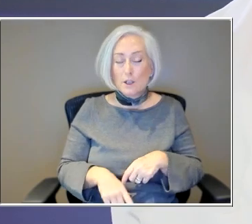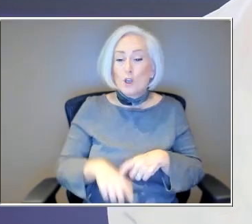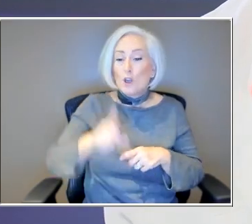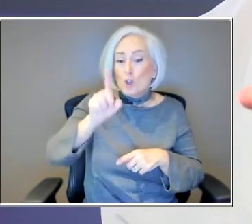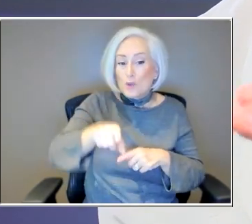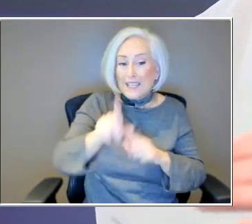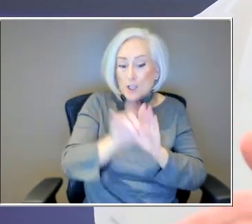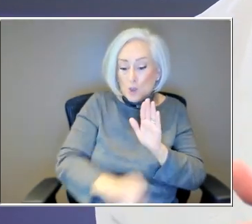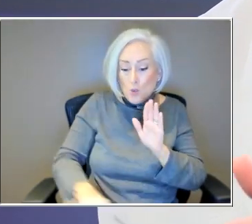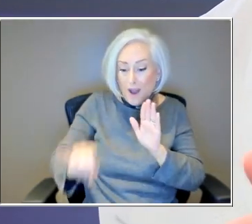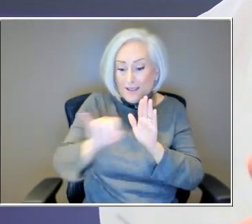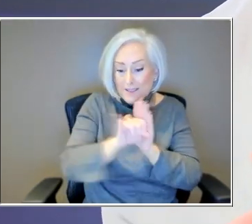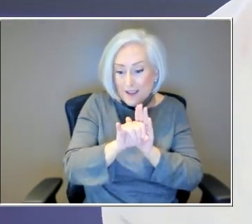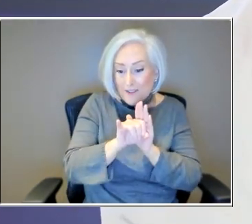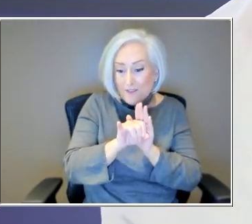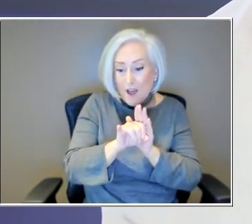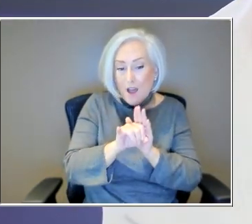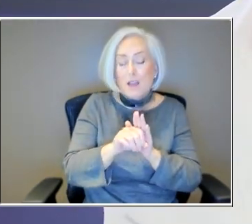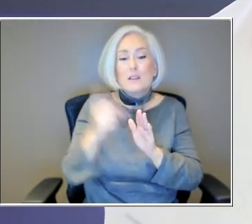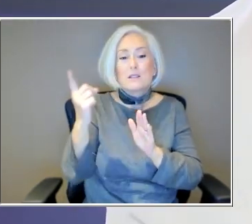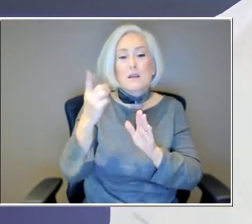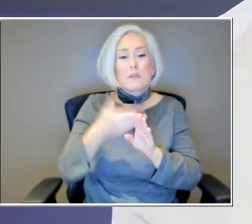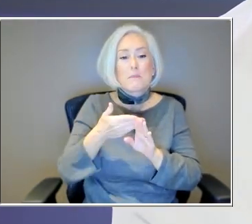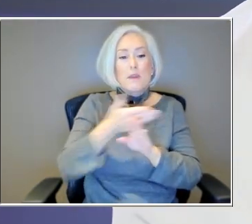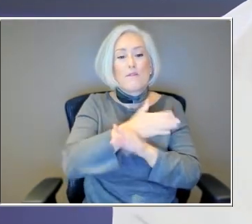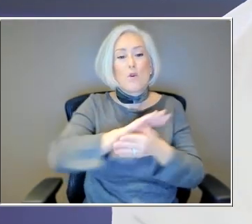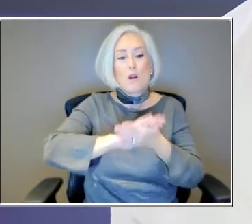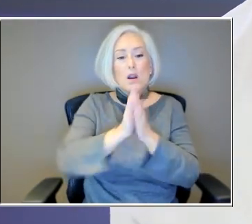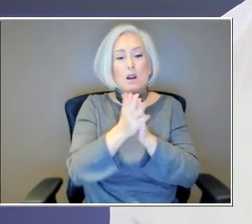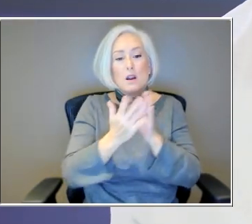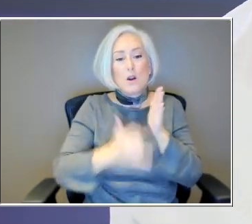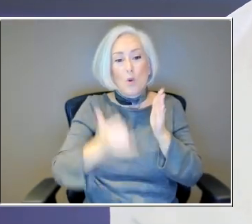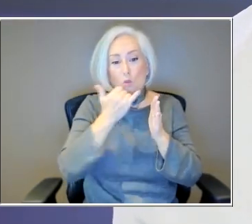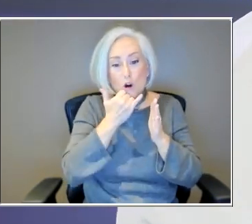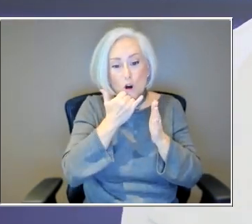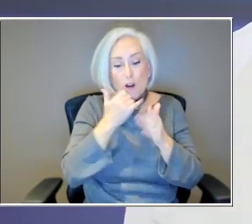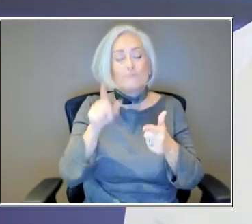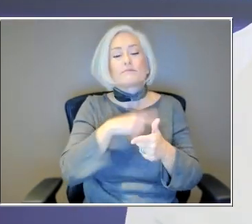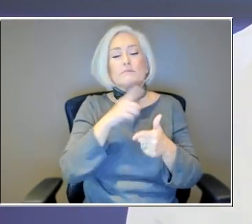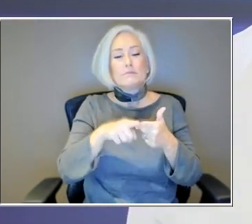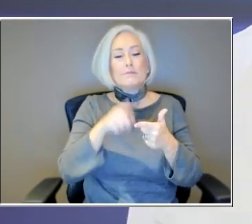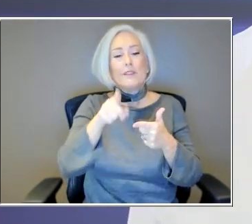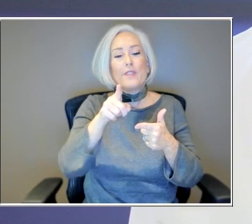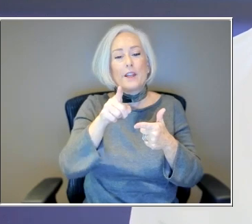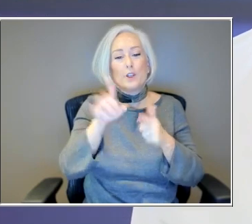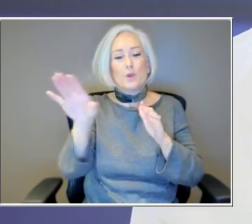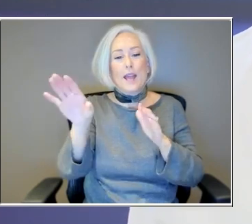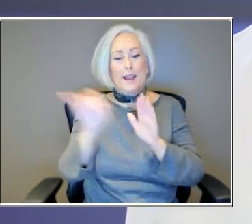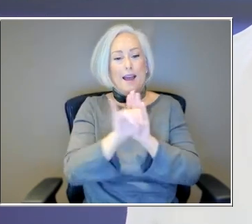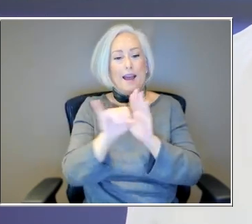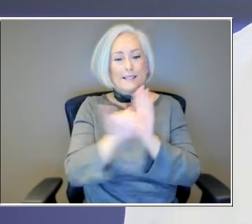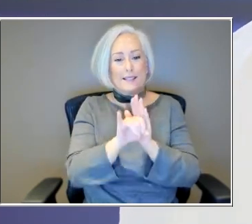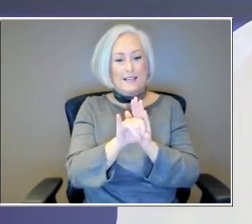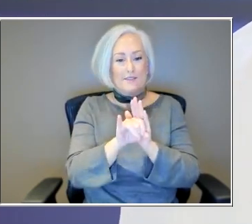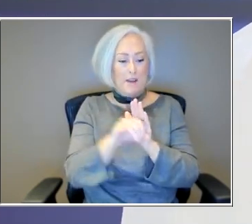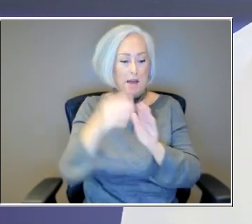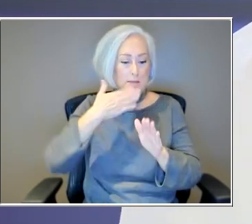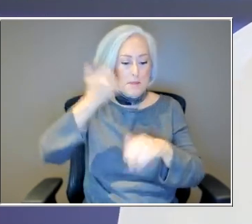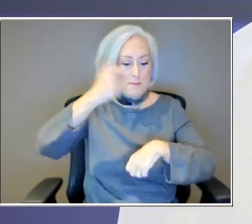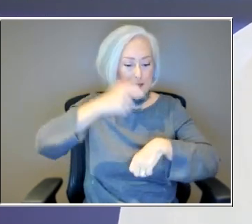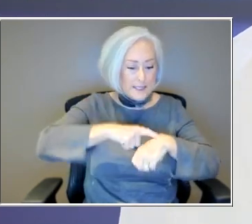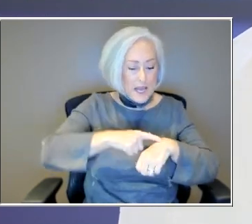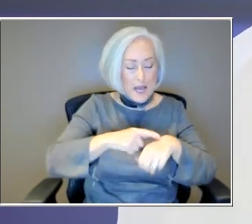sort of right when it starts going wrong, then we can identify the optimal time and the safest time to do something